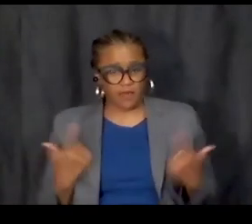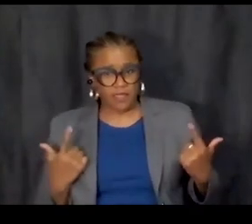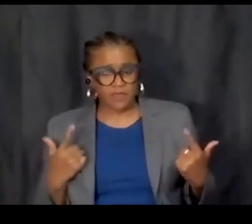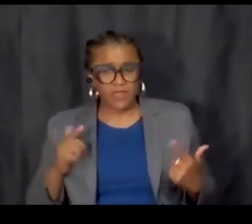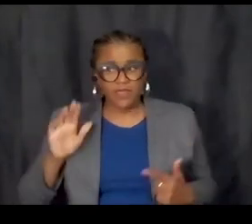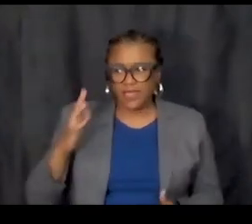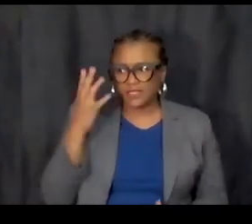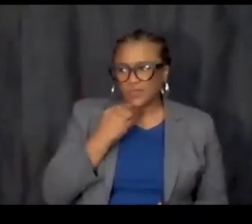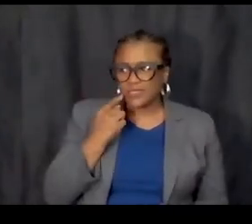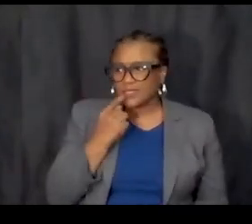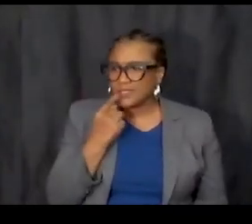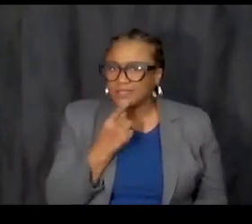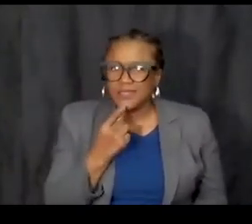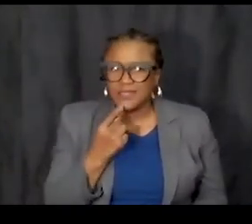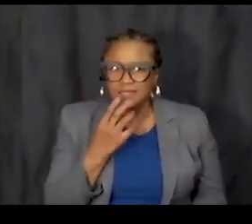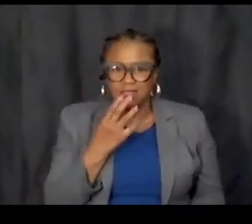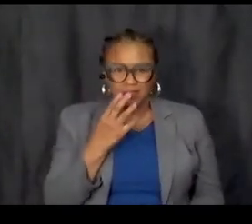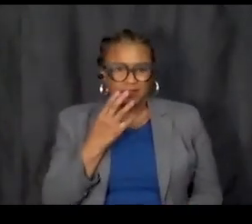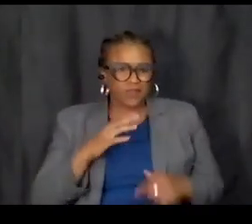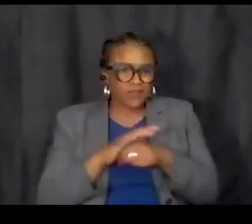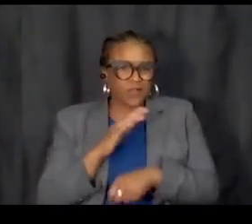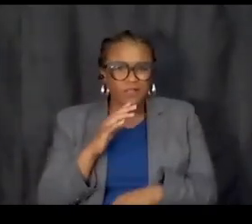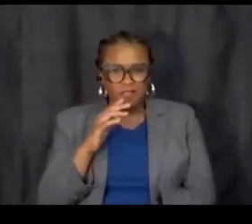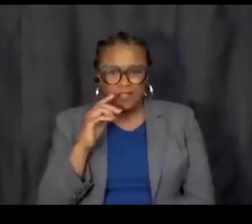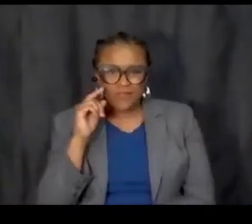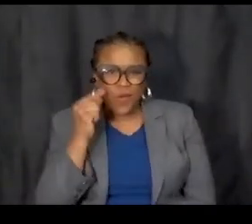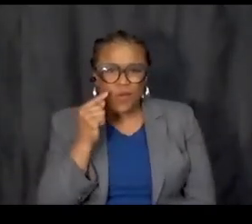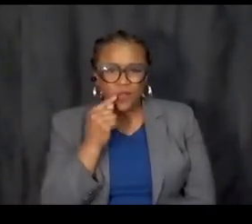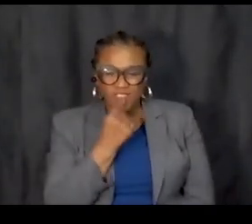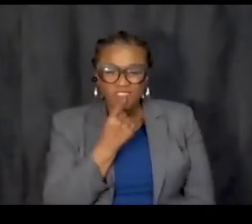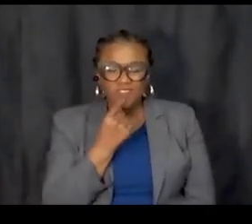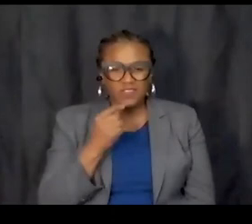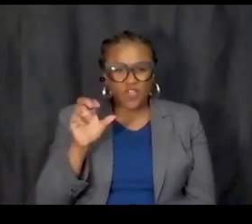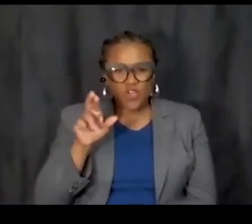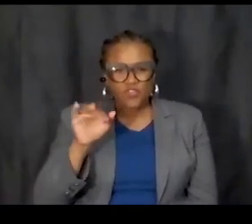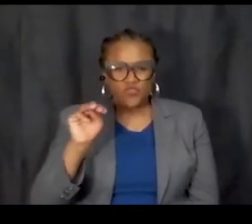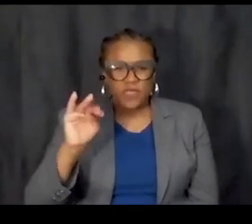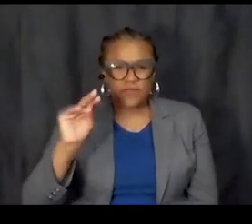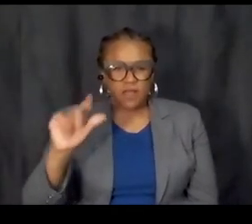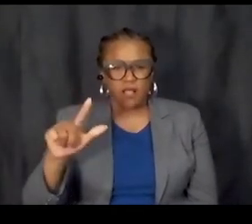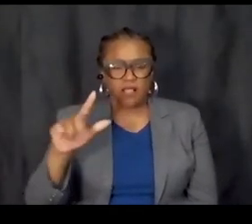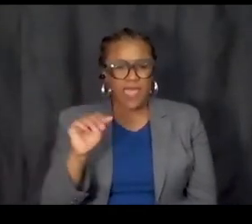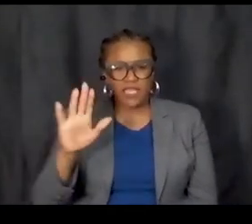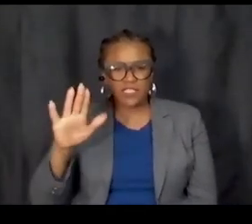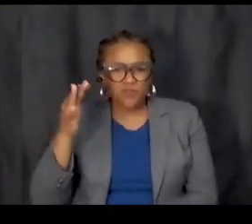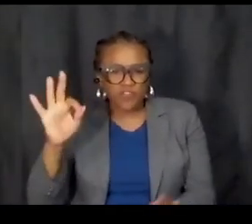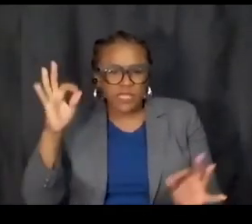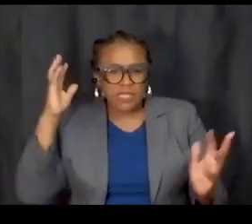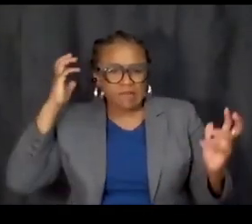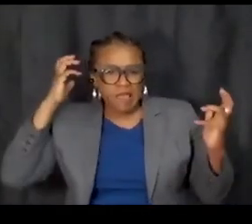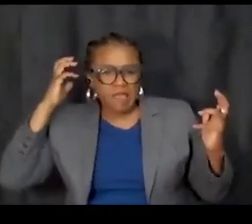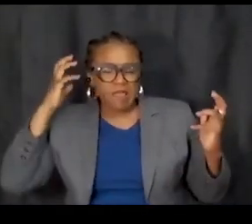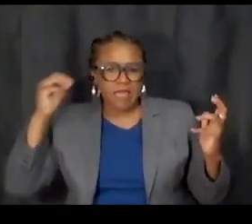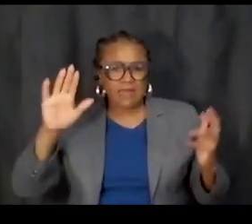goals, criminal and his free and nappy hair, his accipitral tongue keen to threadbare